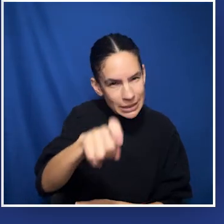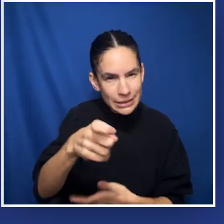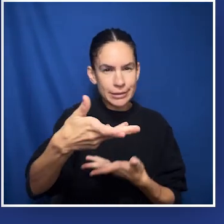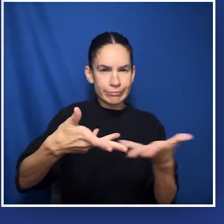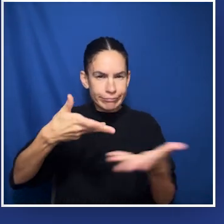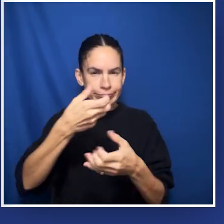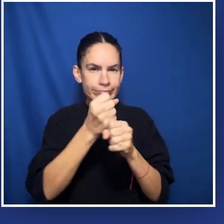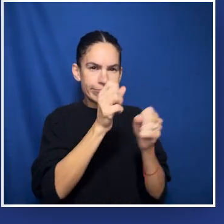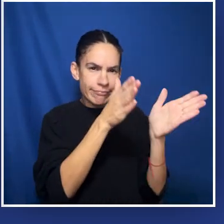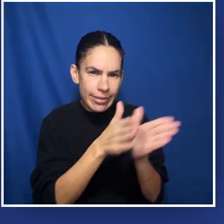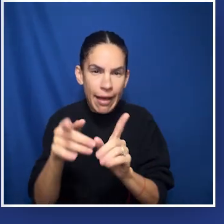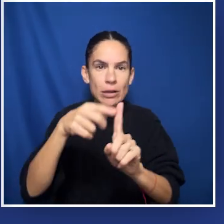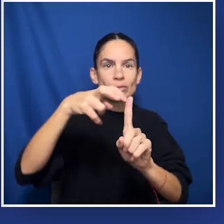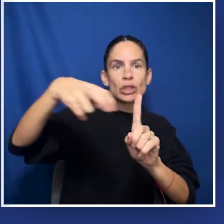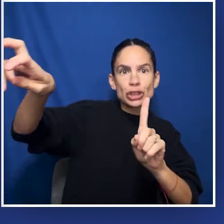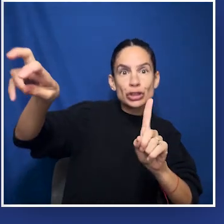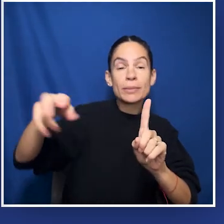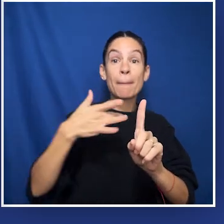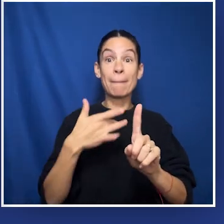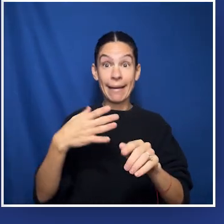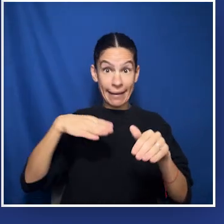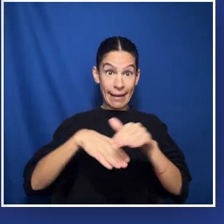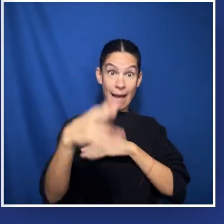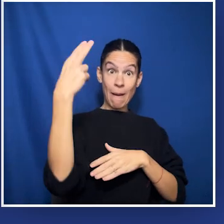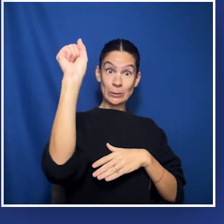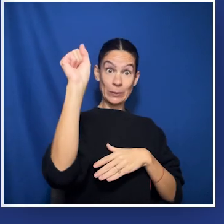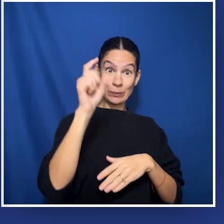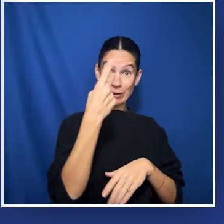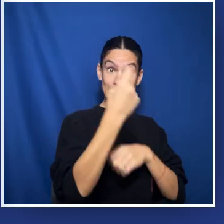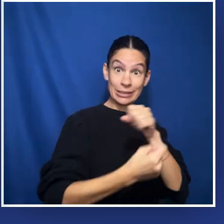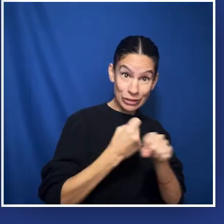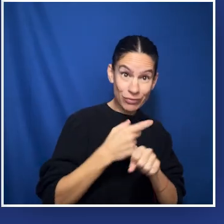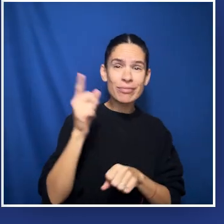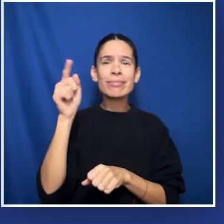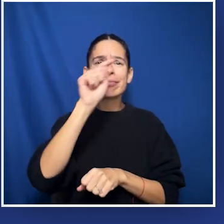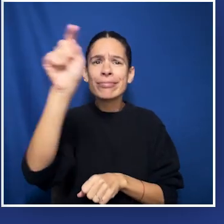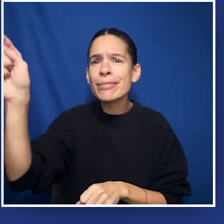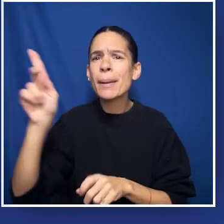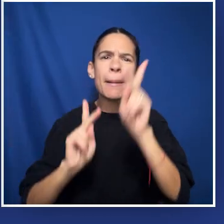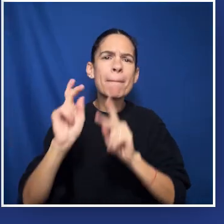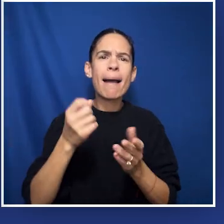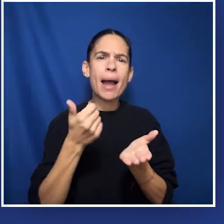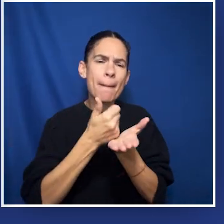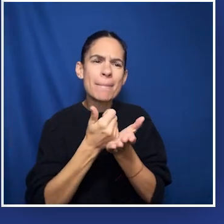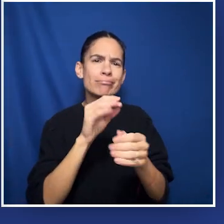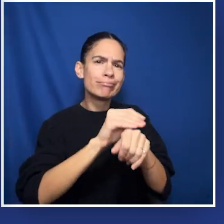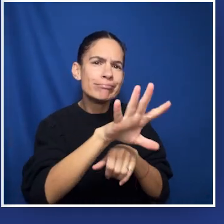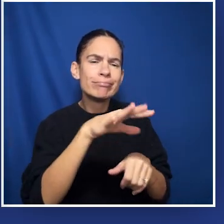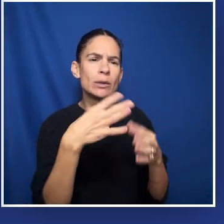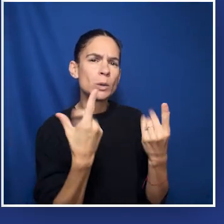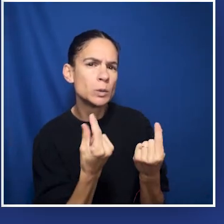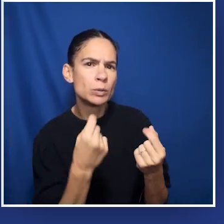to work with you on a transition plan, usually when you first start high school. Agencies that can offer advice and recommendations should be invited